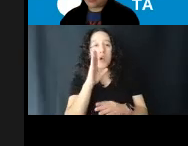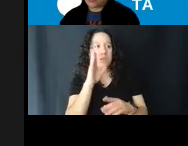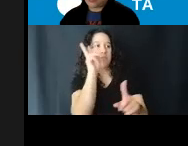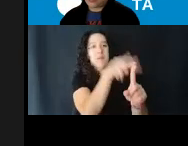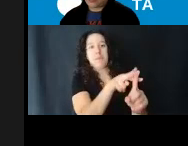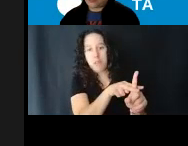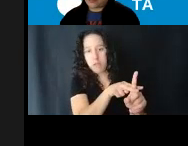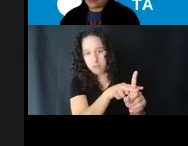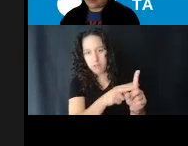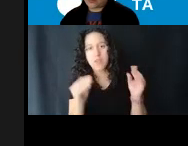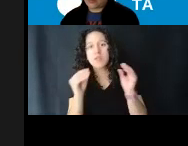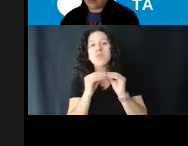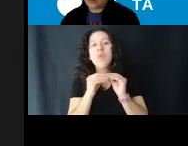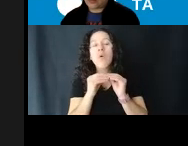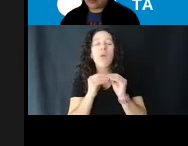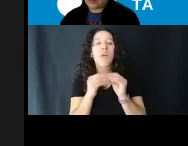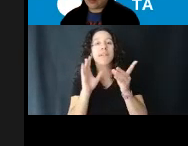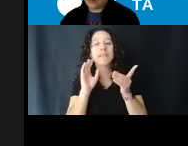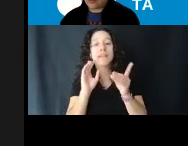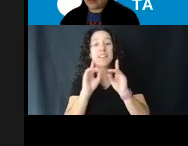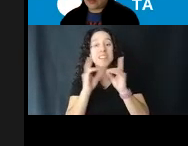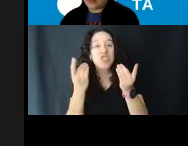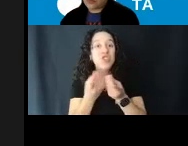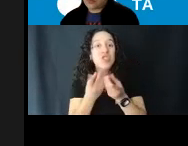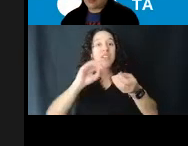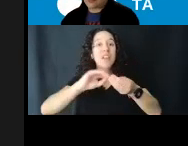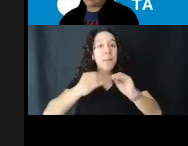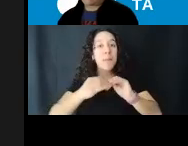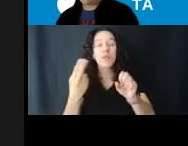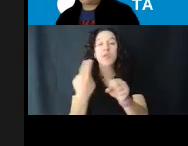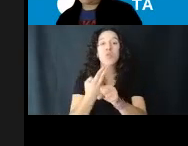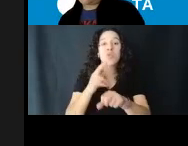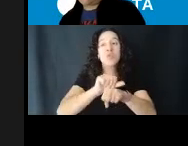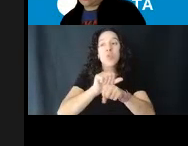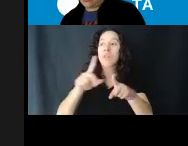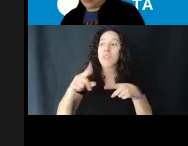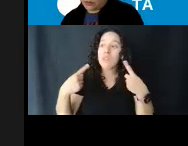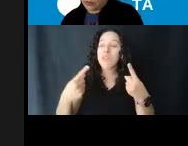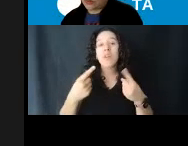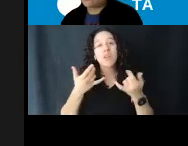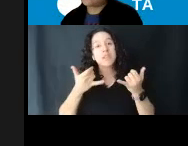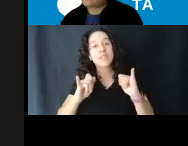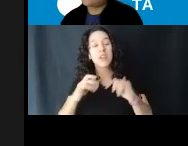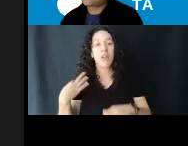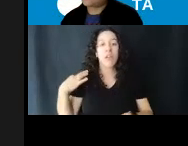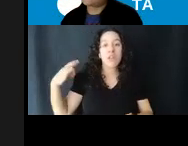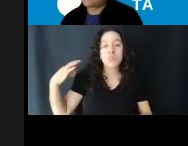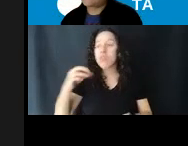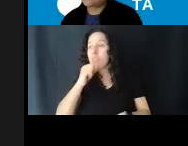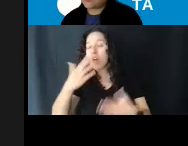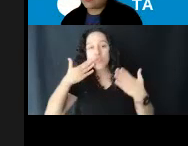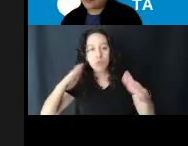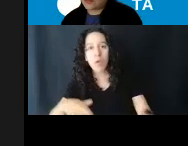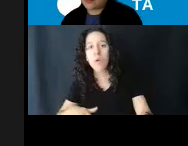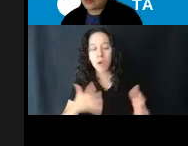question of, well, which, if there's a district we're used to working with and we're trying to figure out, are they eligible? Maybe they aren't eligible on these other things, but